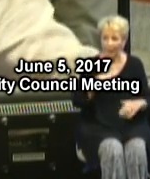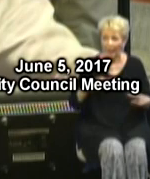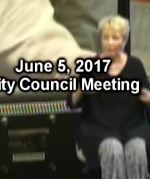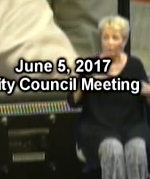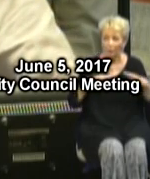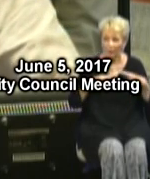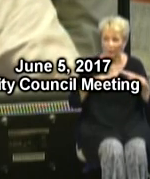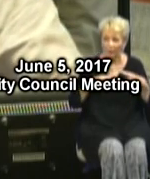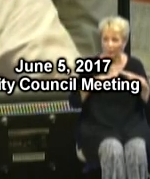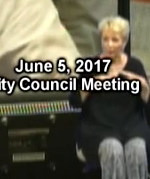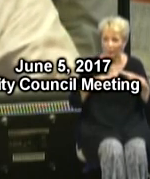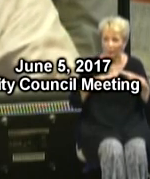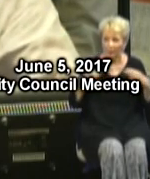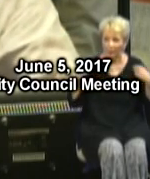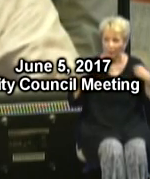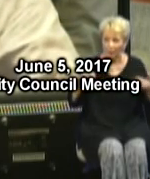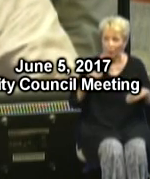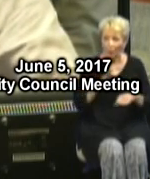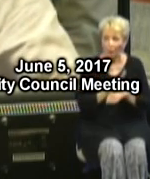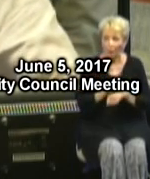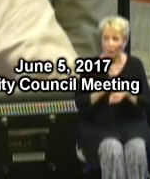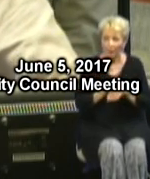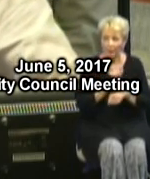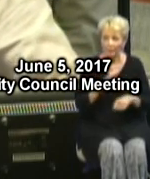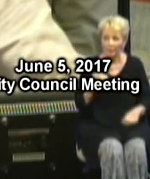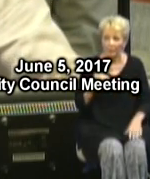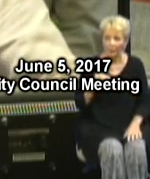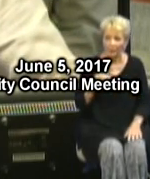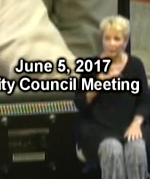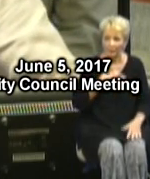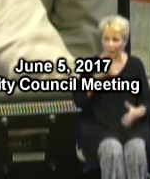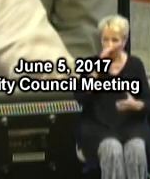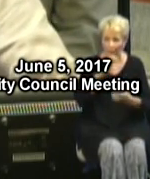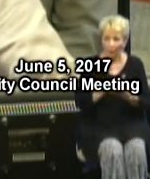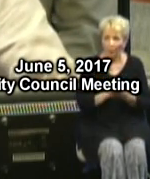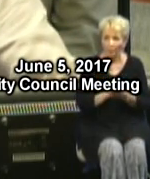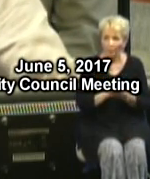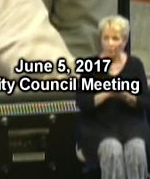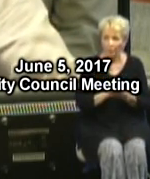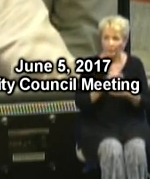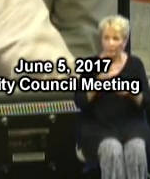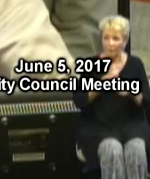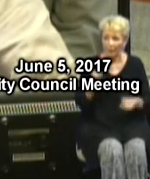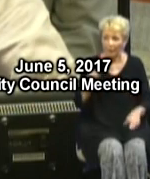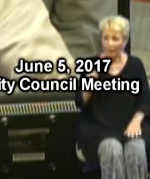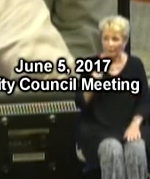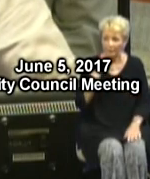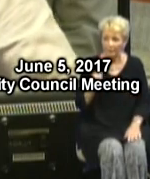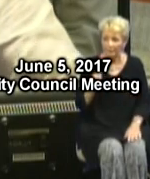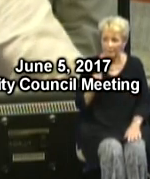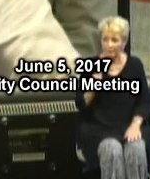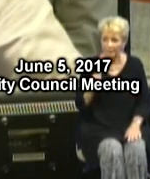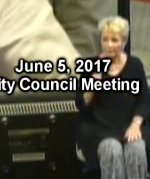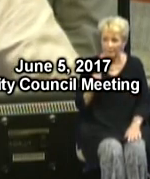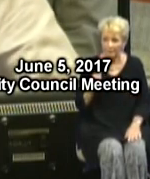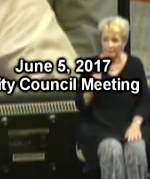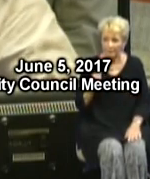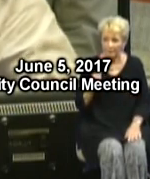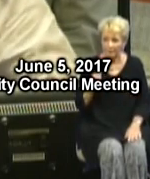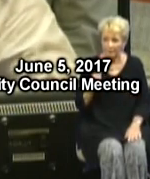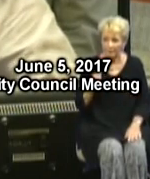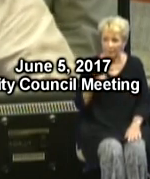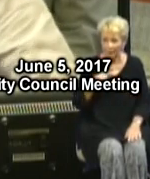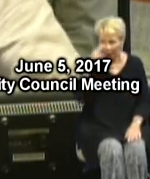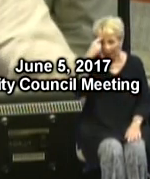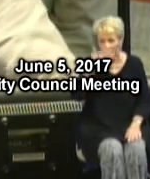retired, sold the business, and my wife was from Asheville, and so I thought I better